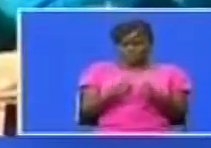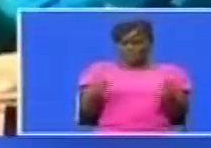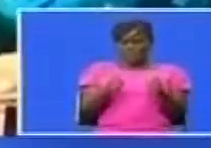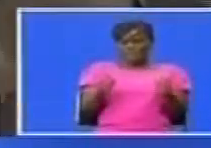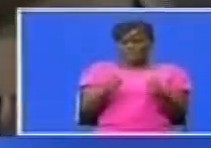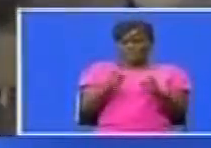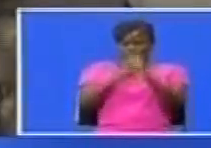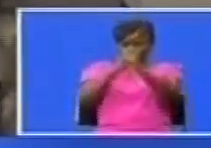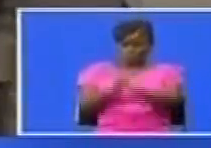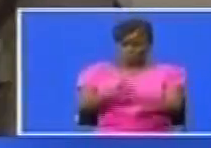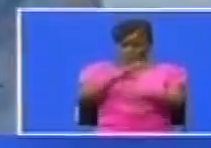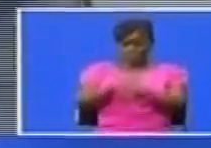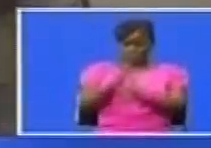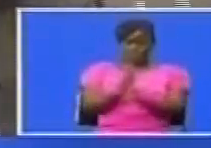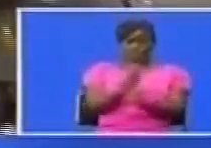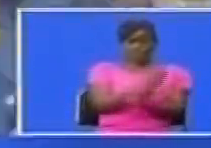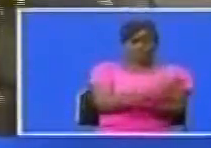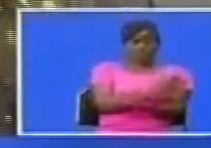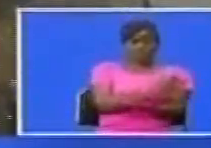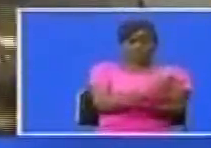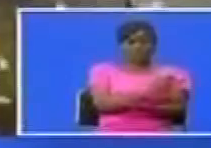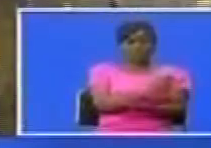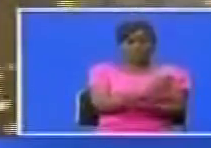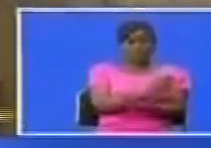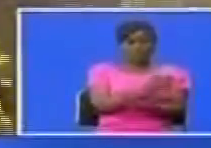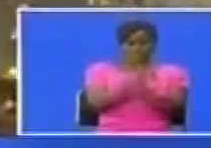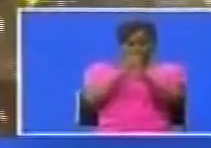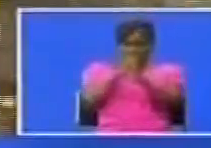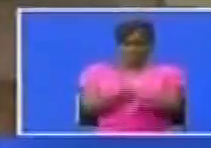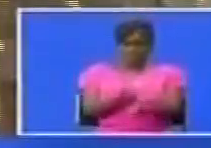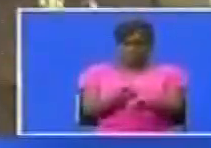of the Year award, before capping up with the Athlete of the Year award.